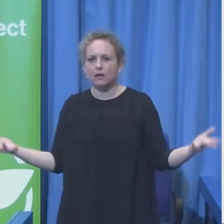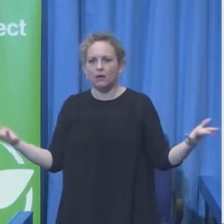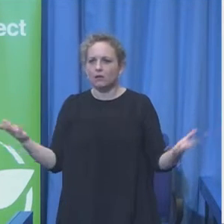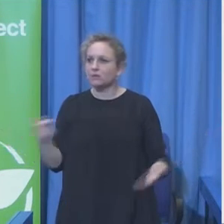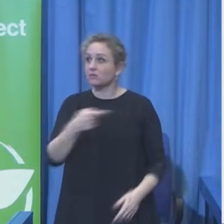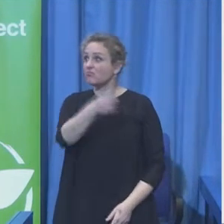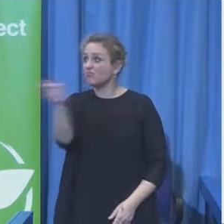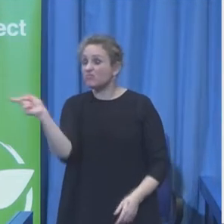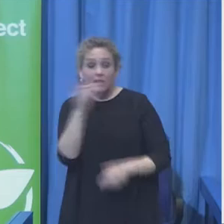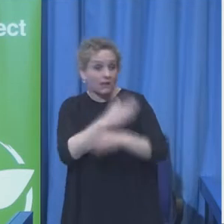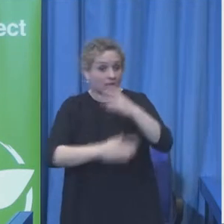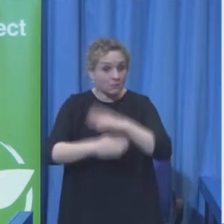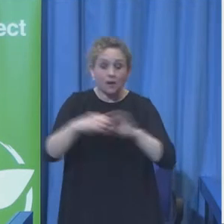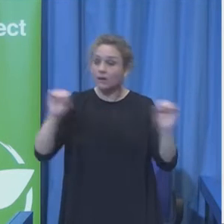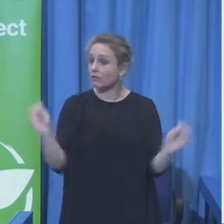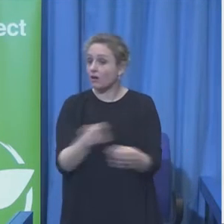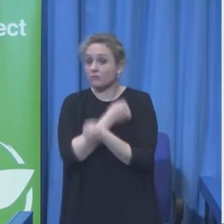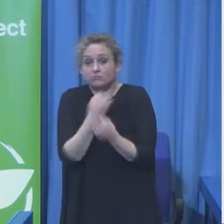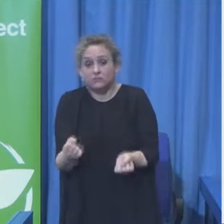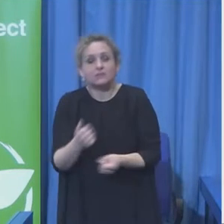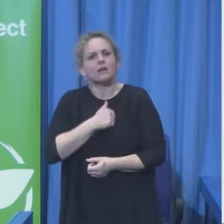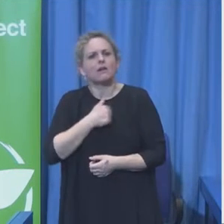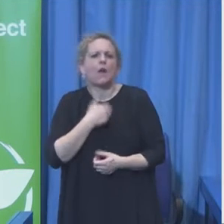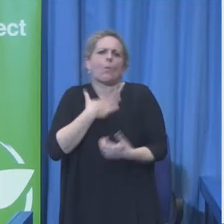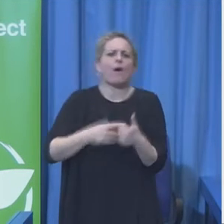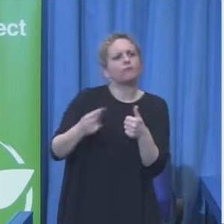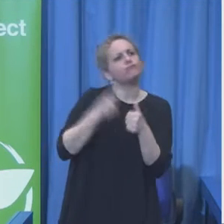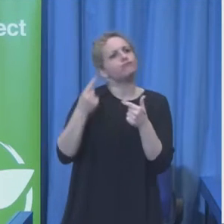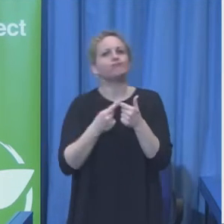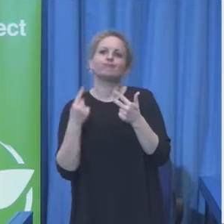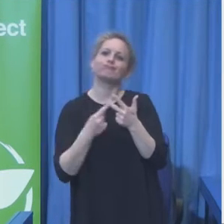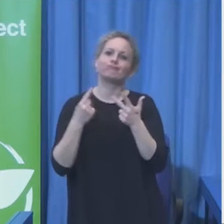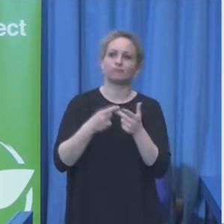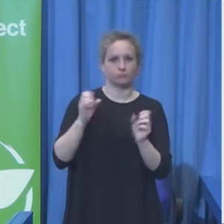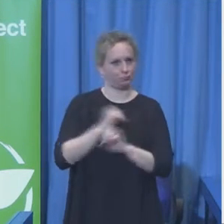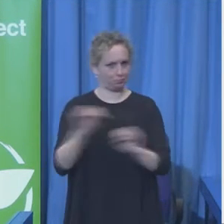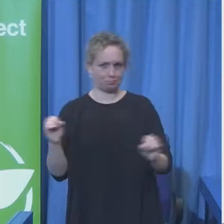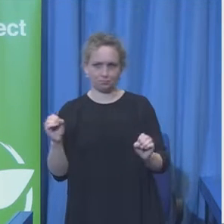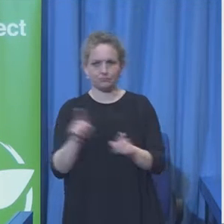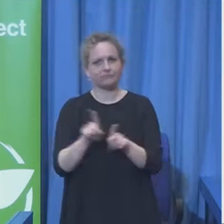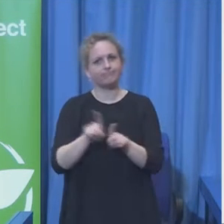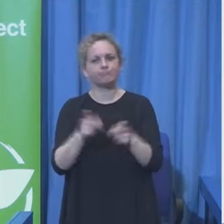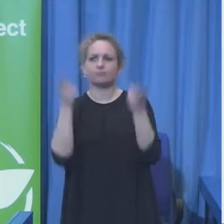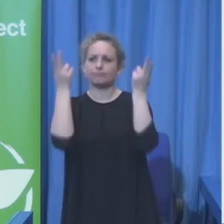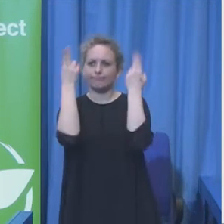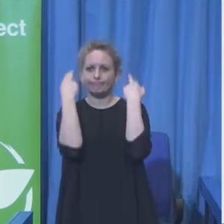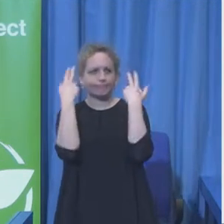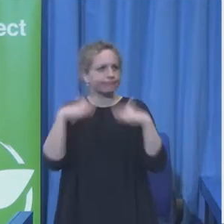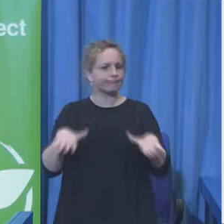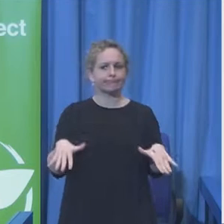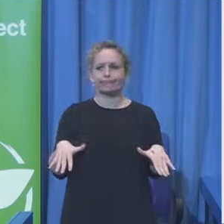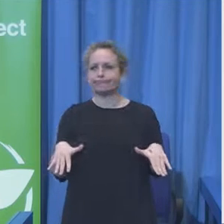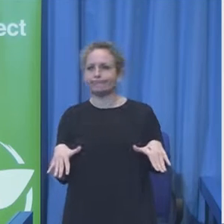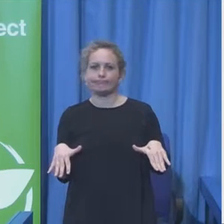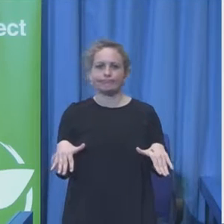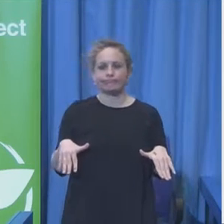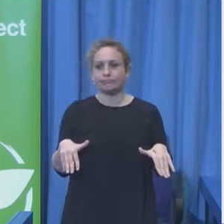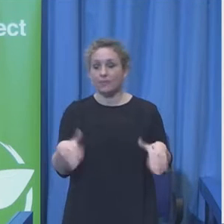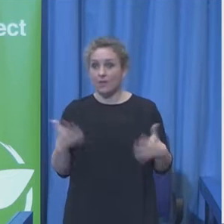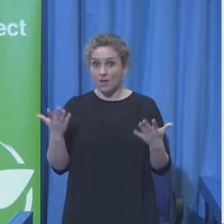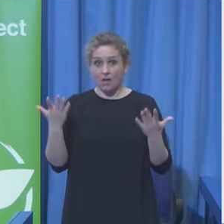Disability assessment institutions decide on inability to work. I, too, have a judgment declaring